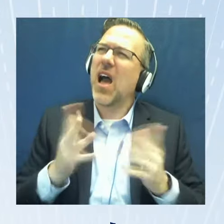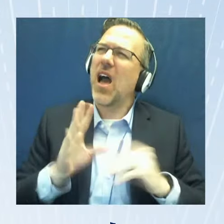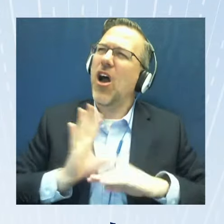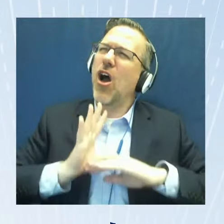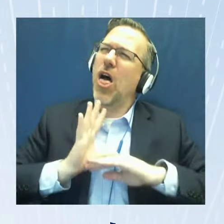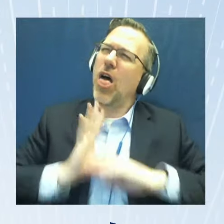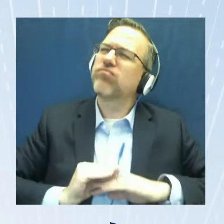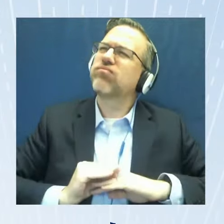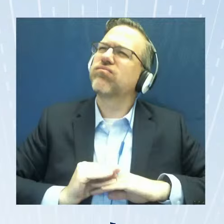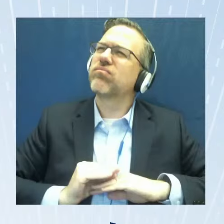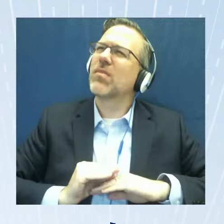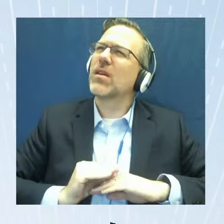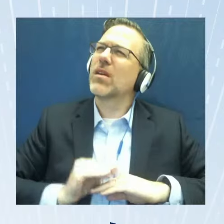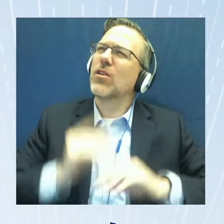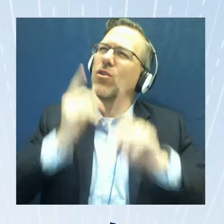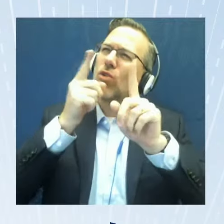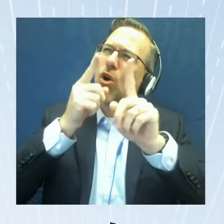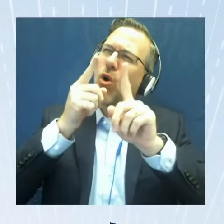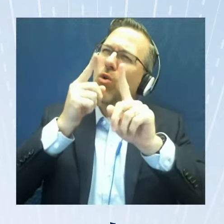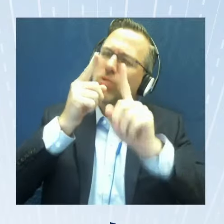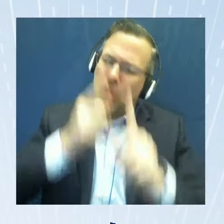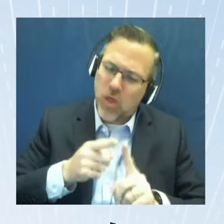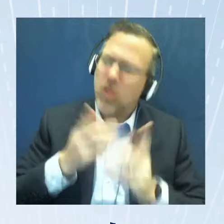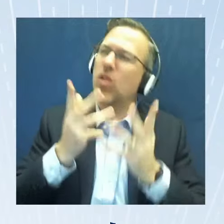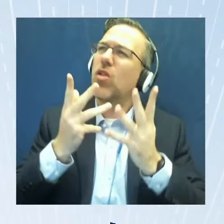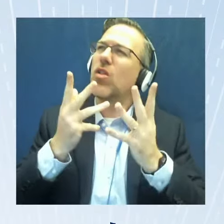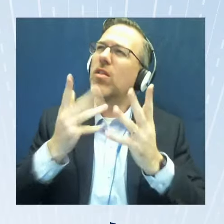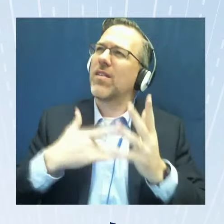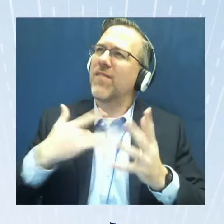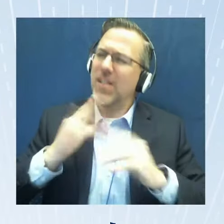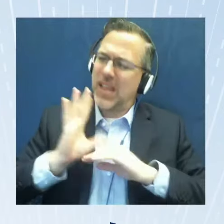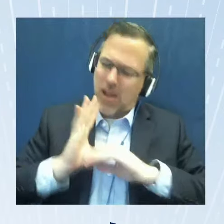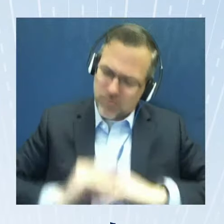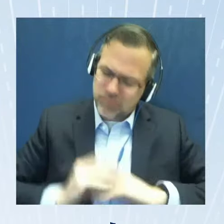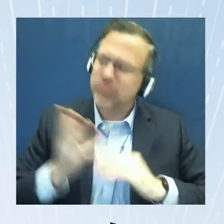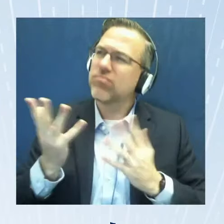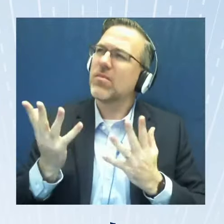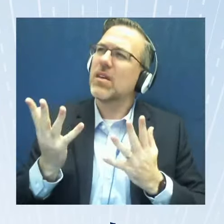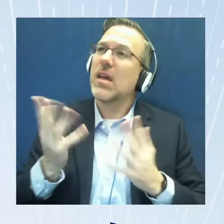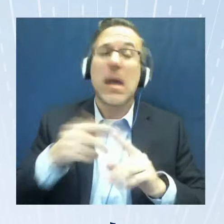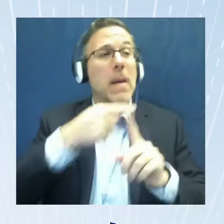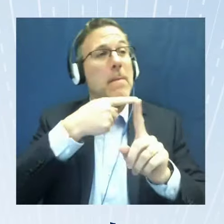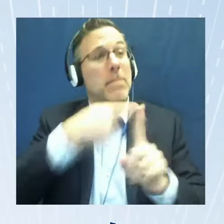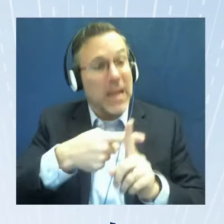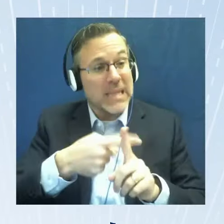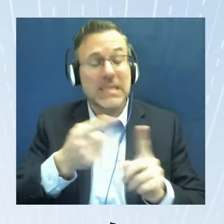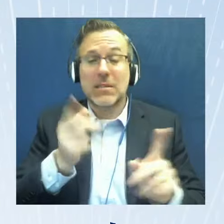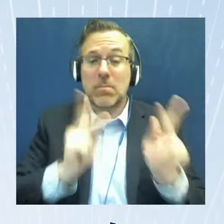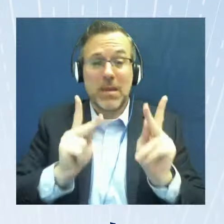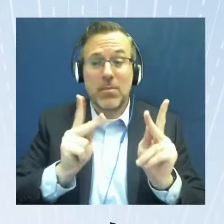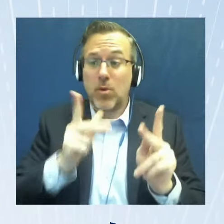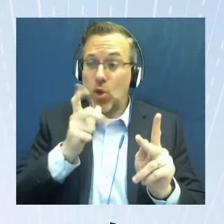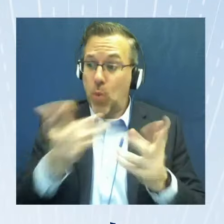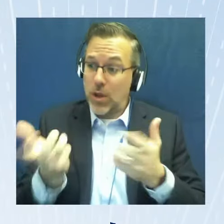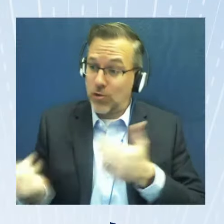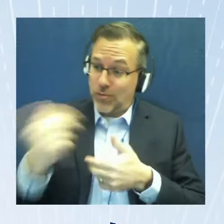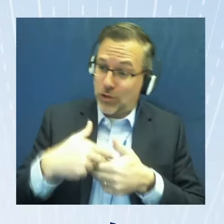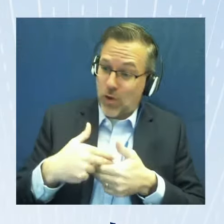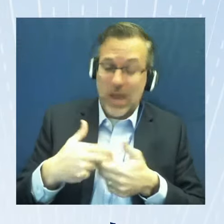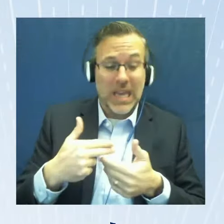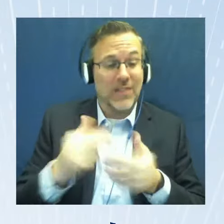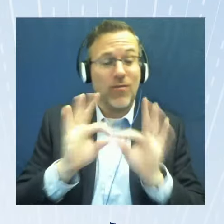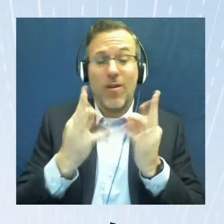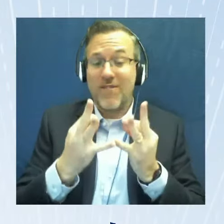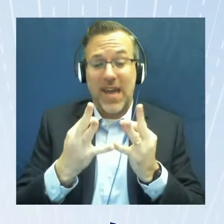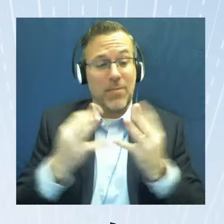it shrinks for everybody else. Everybody who would benefit from having that traveler with them, whether it is for a family gathering